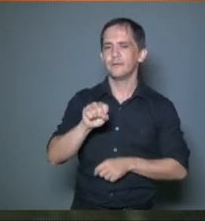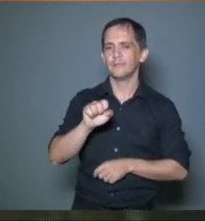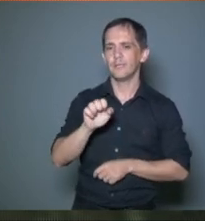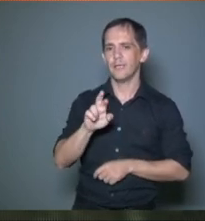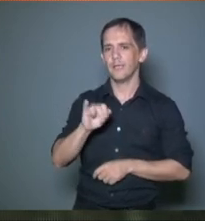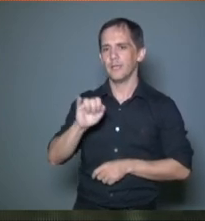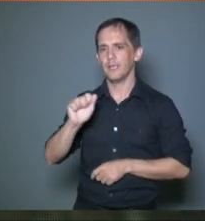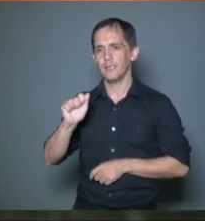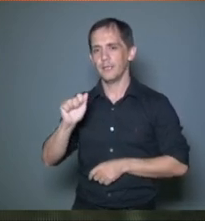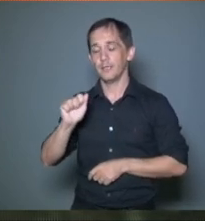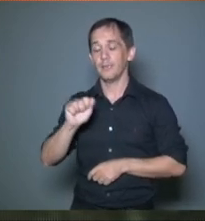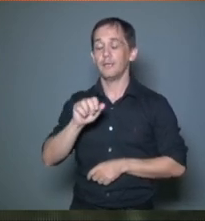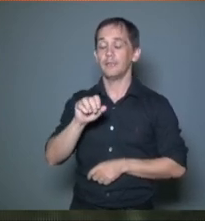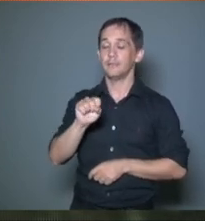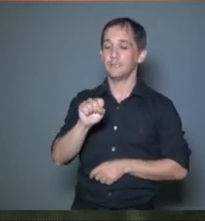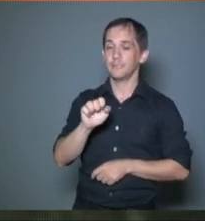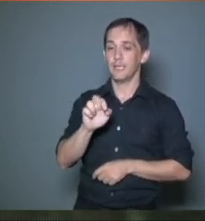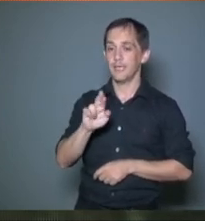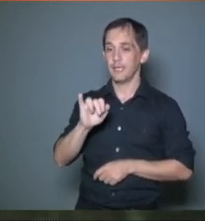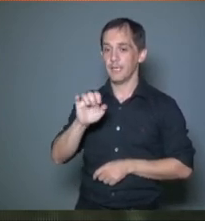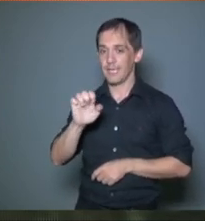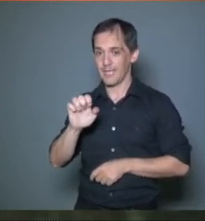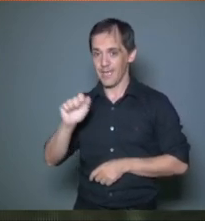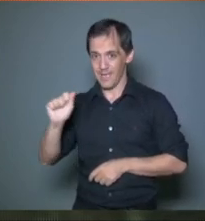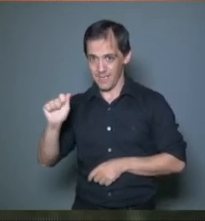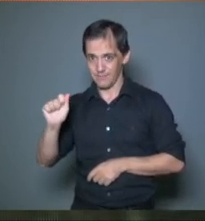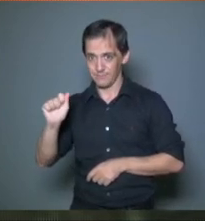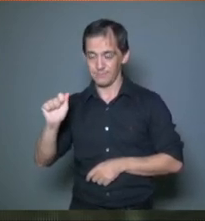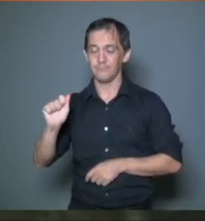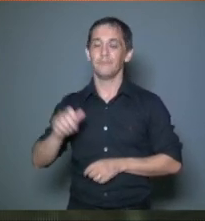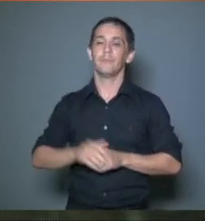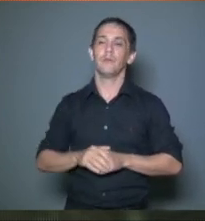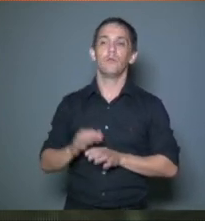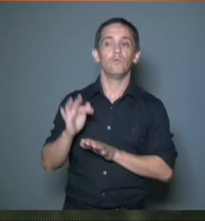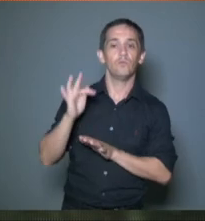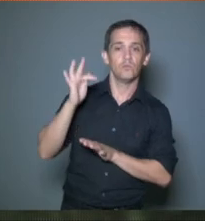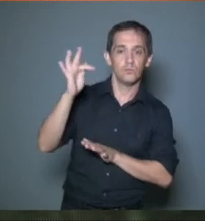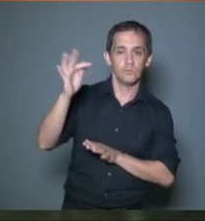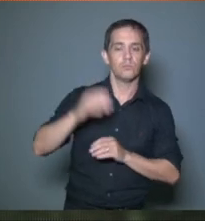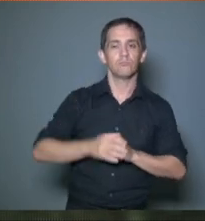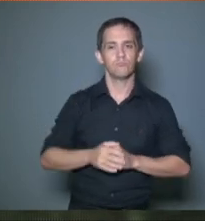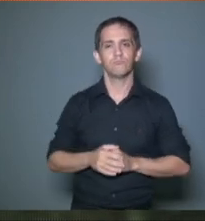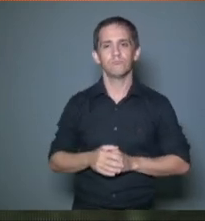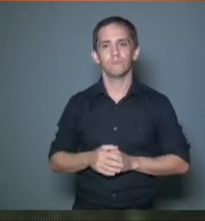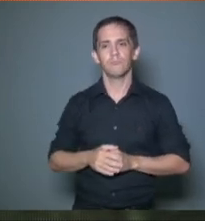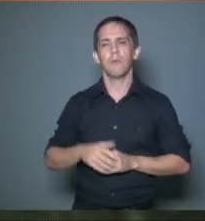a CRA, which is a long-term process, also on our radar screen.